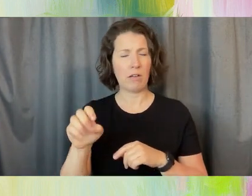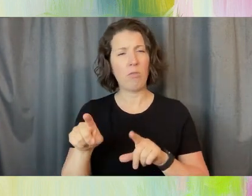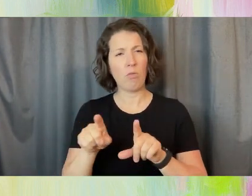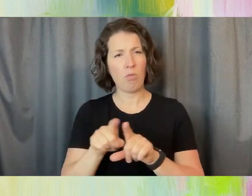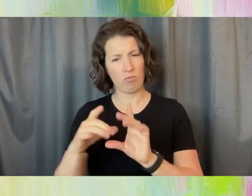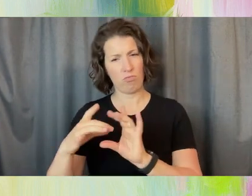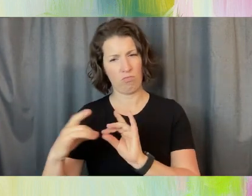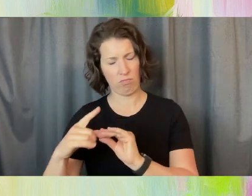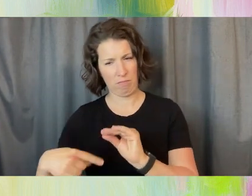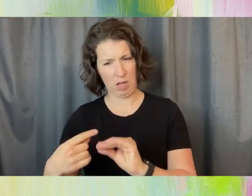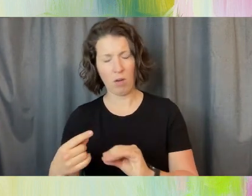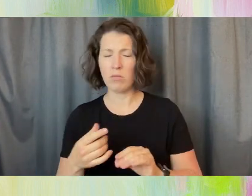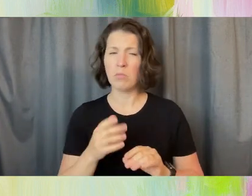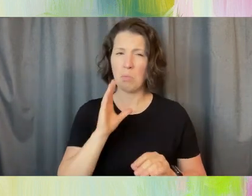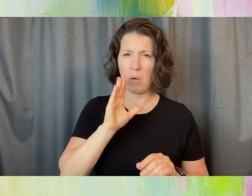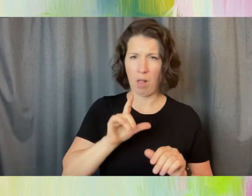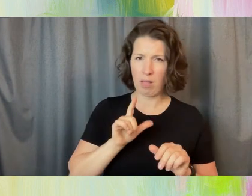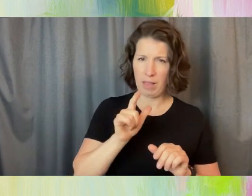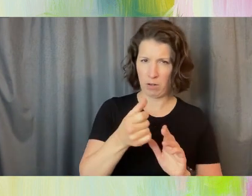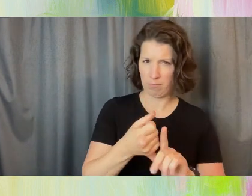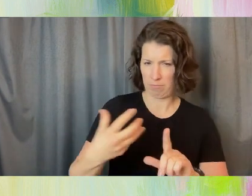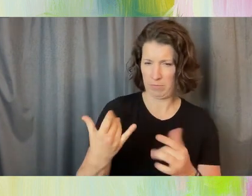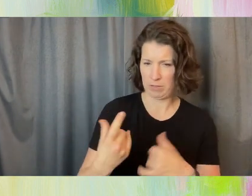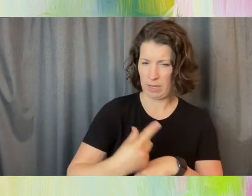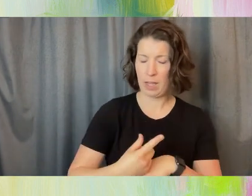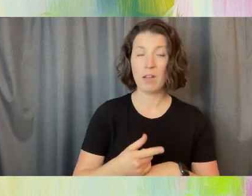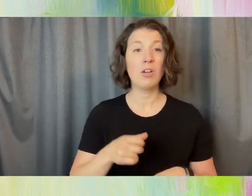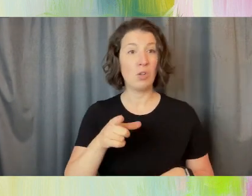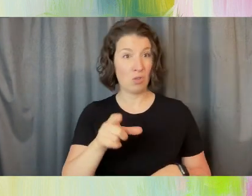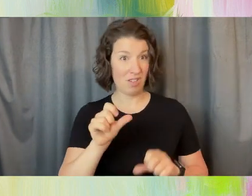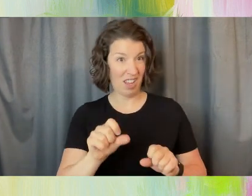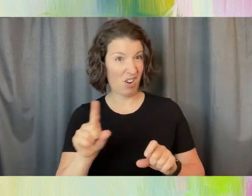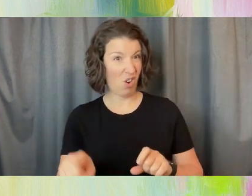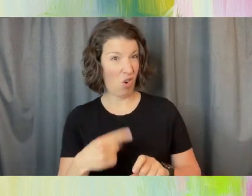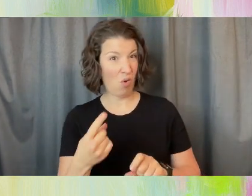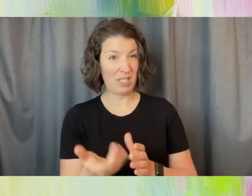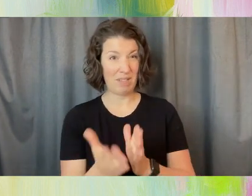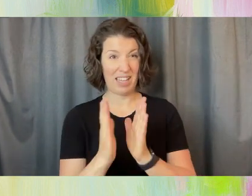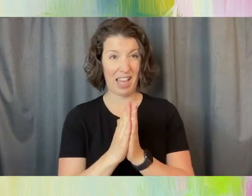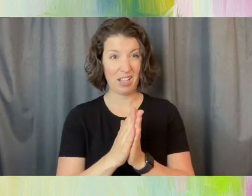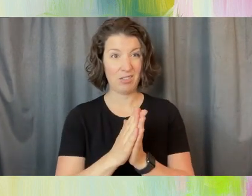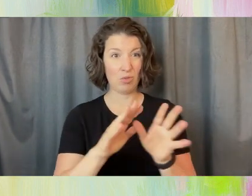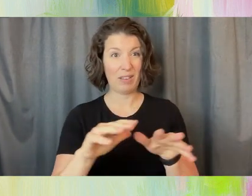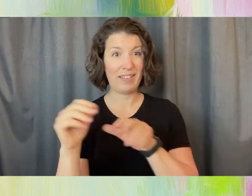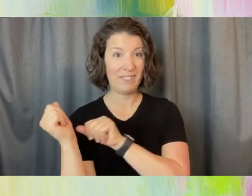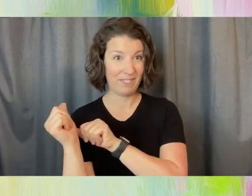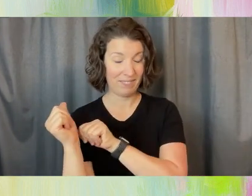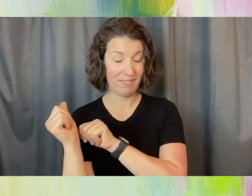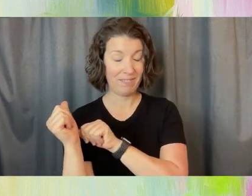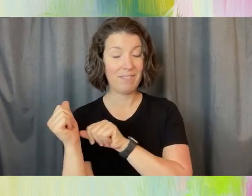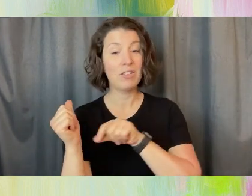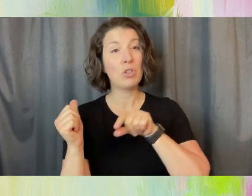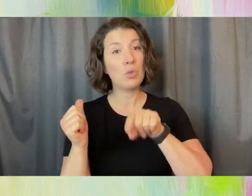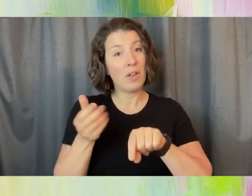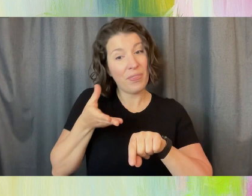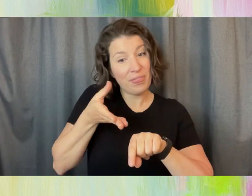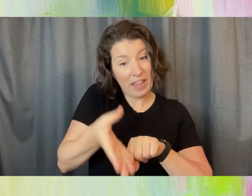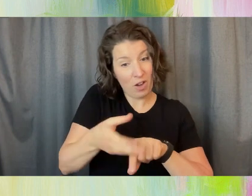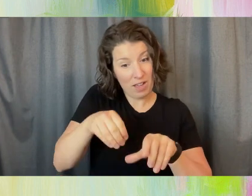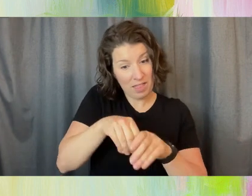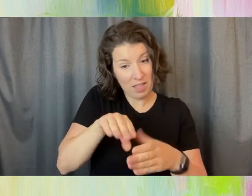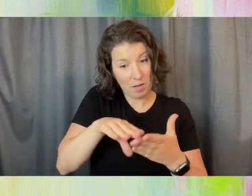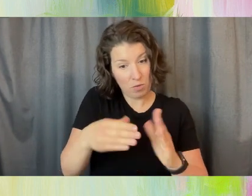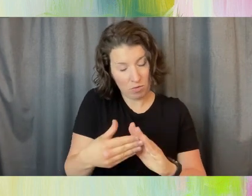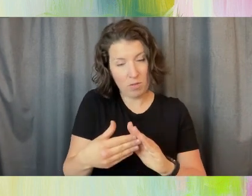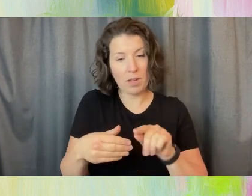today, is that you can always be asked to leave. You are there by the invitation of the community